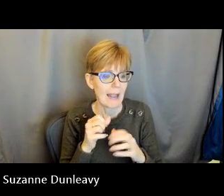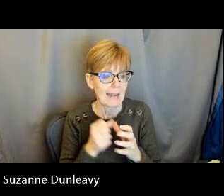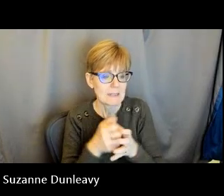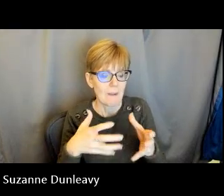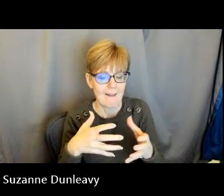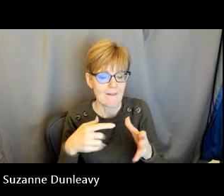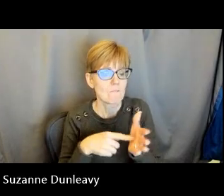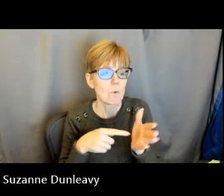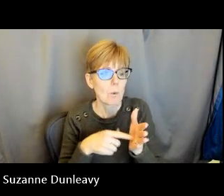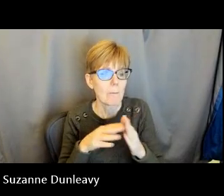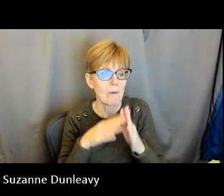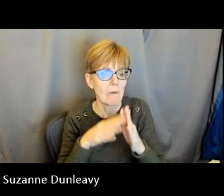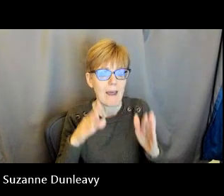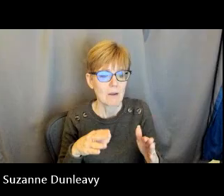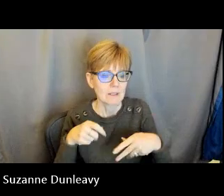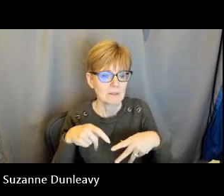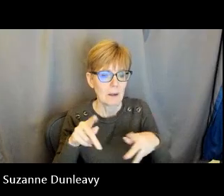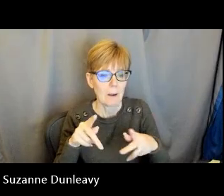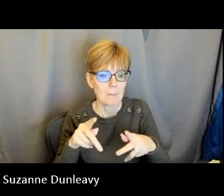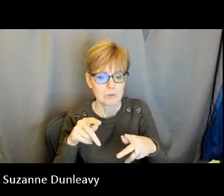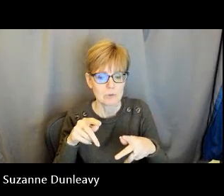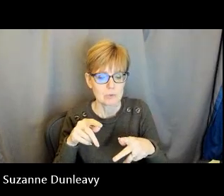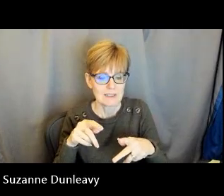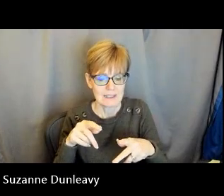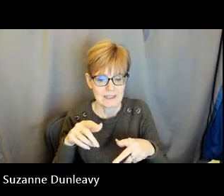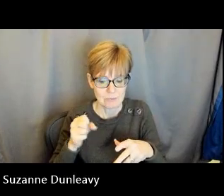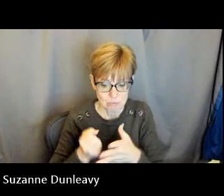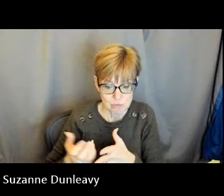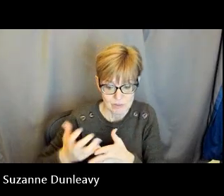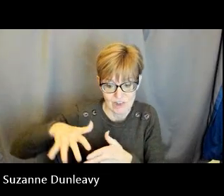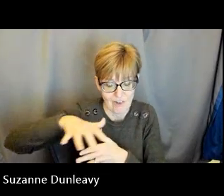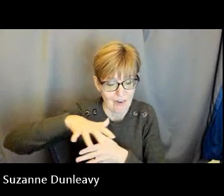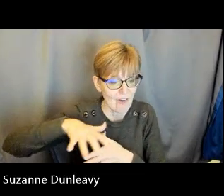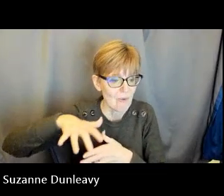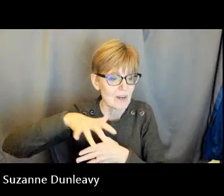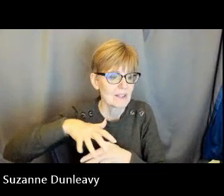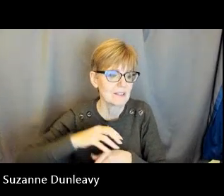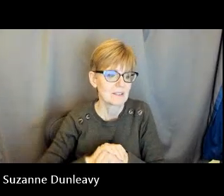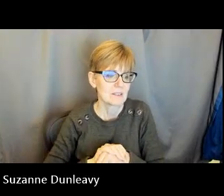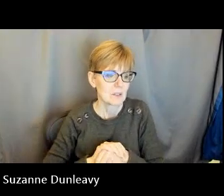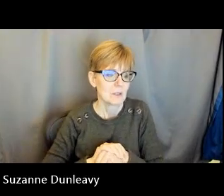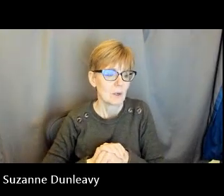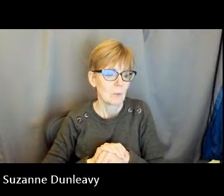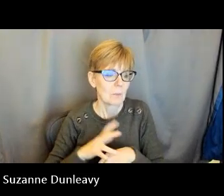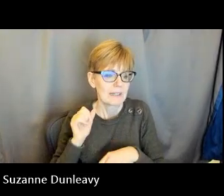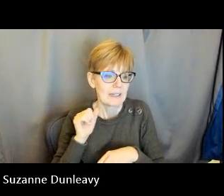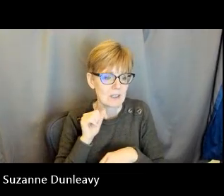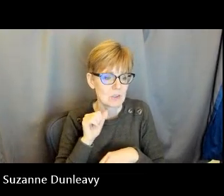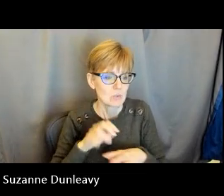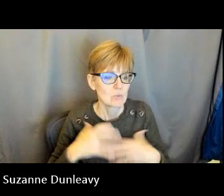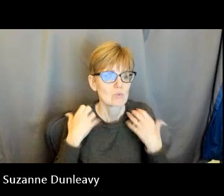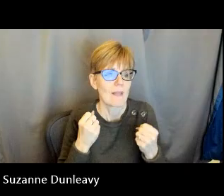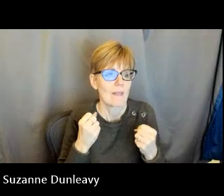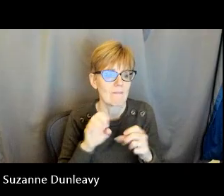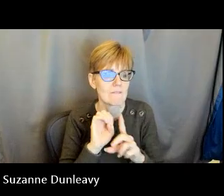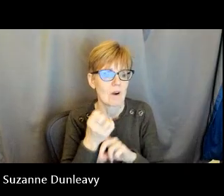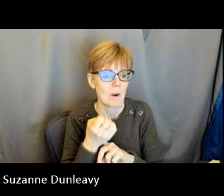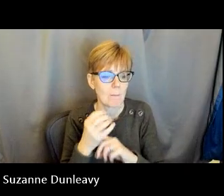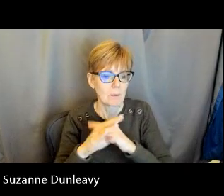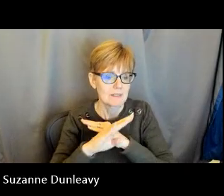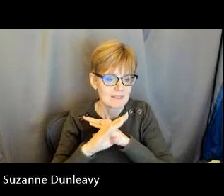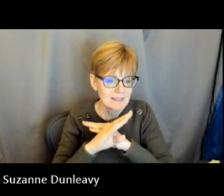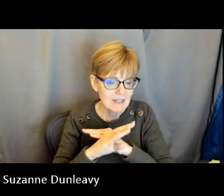environmental protections in overburdened neighborhoods, invest in transportation, green space, and infrastructure. All of these things are going